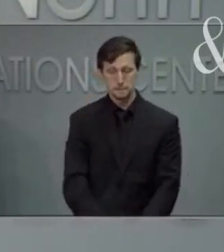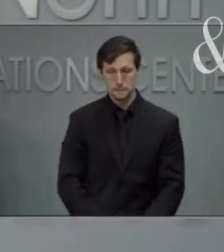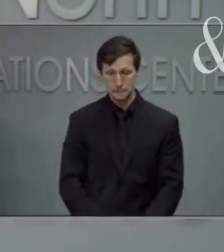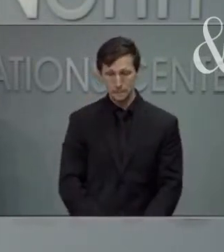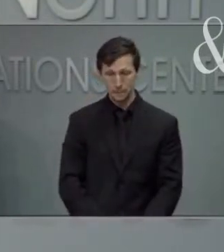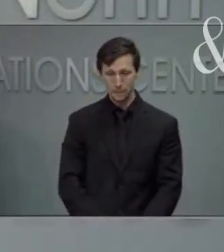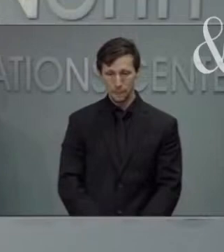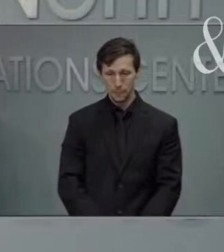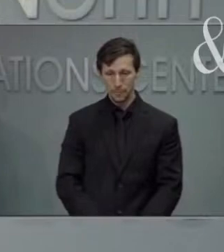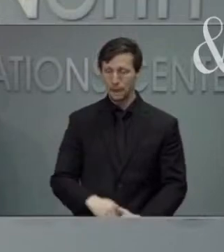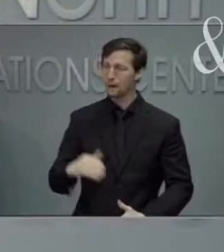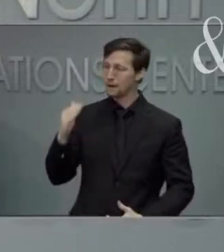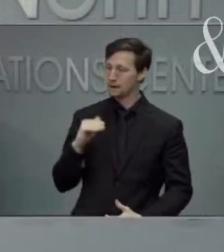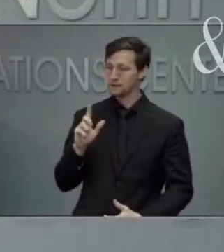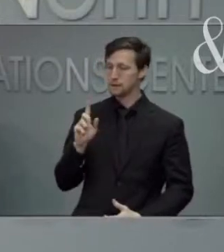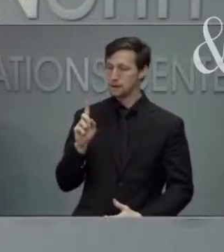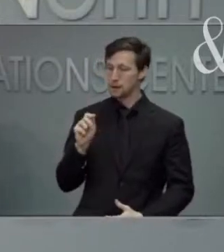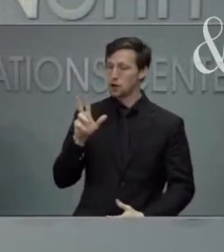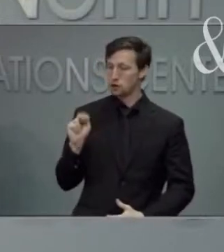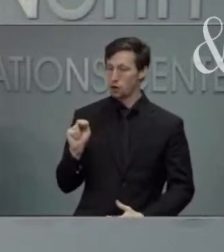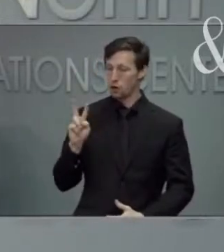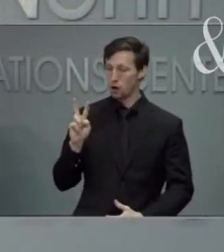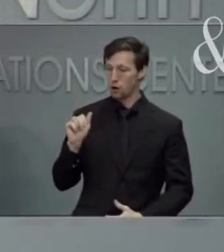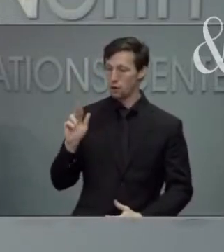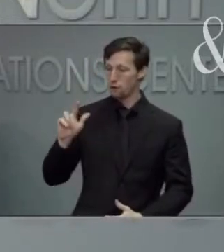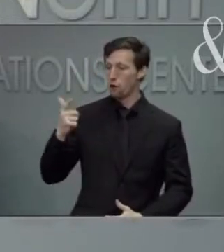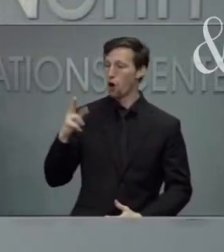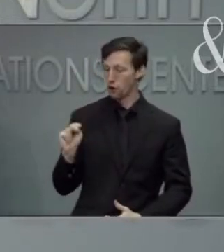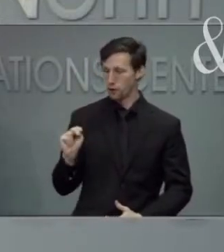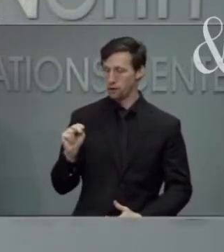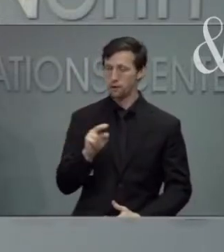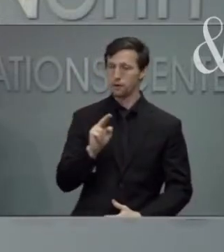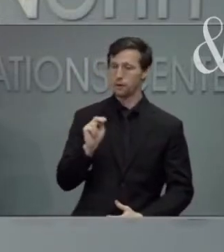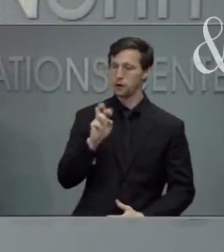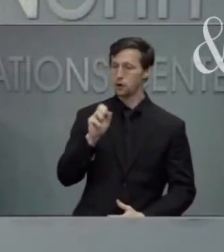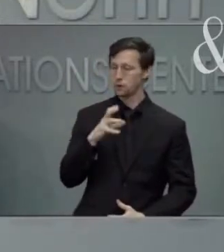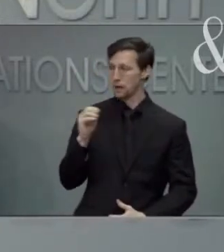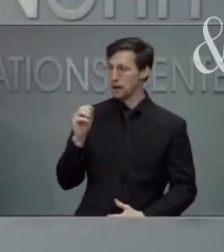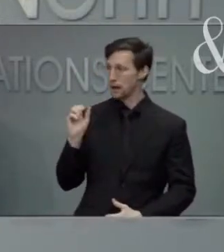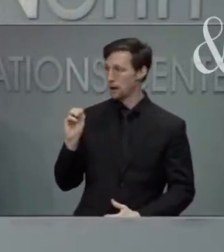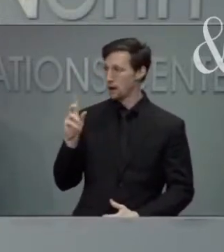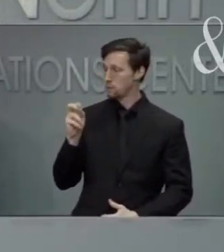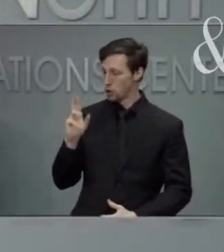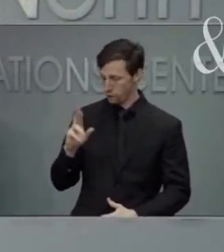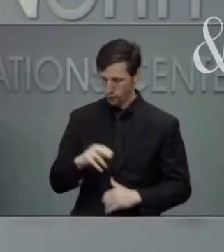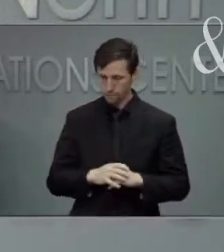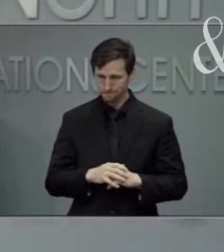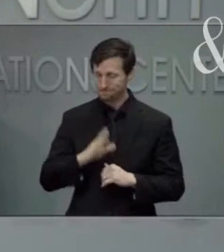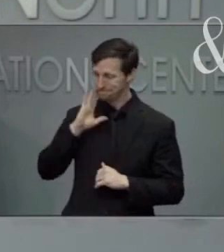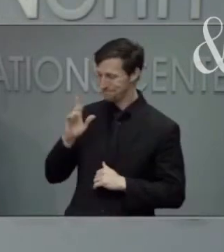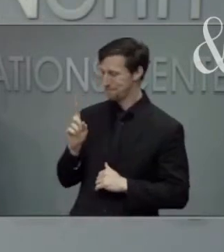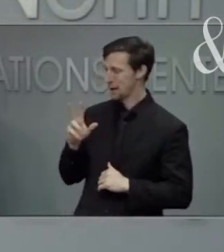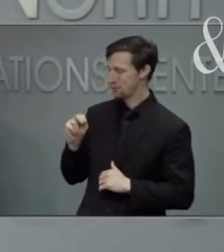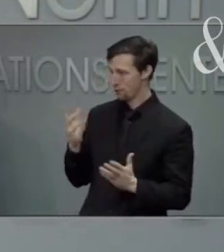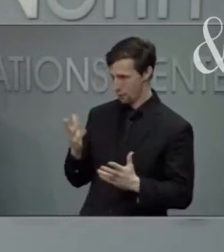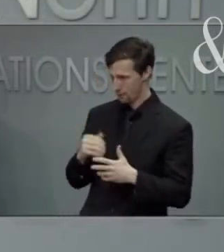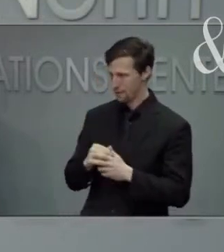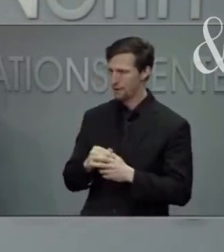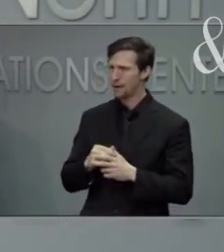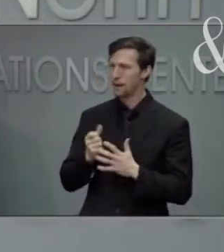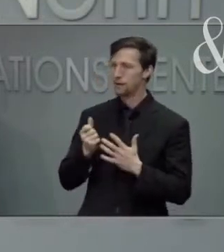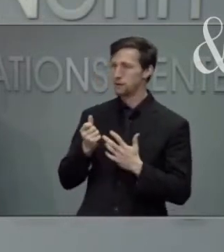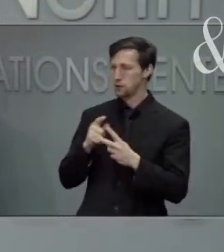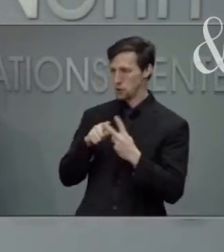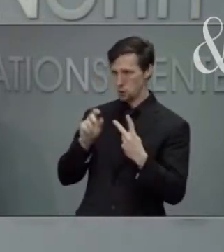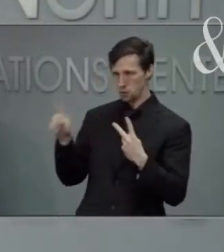Our next question is from Dawn Vaughn with the News and Observer. Hi, Dawn Vaughn with the News and Observer. Two questions.